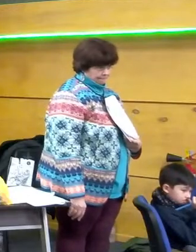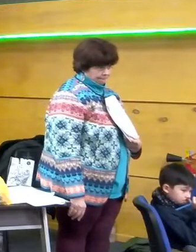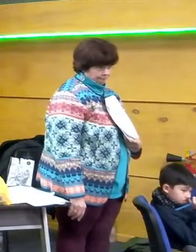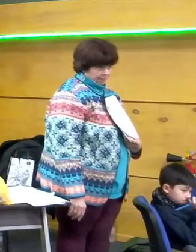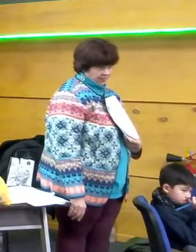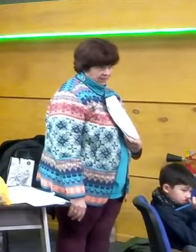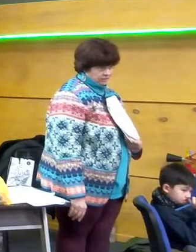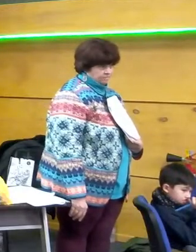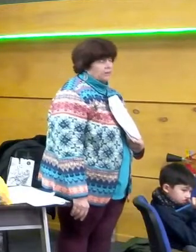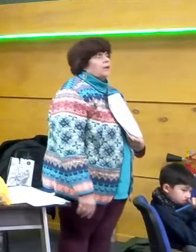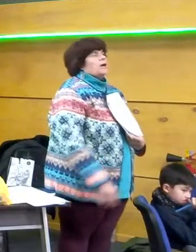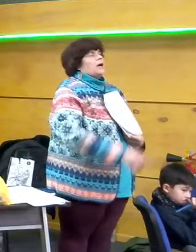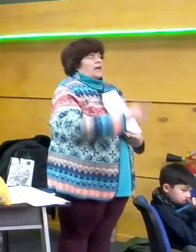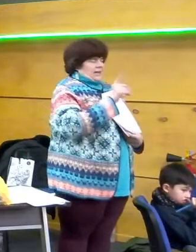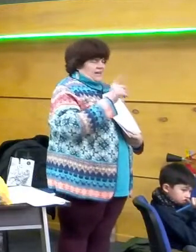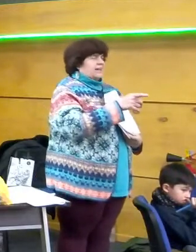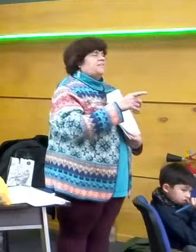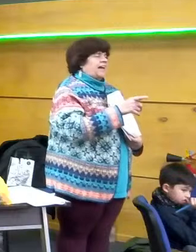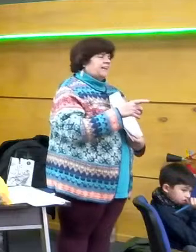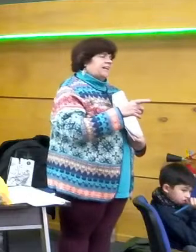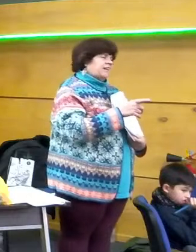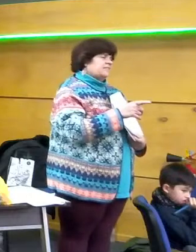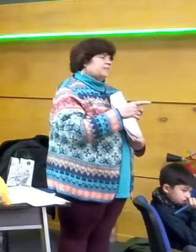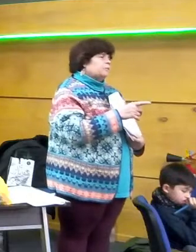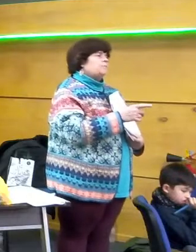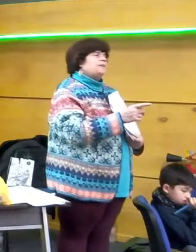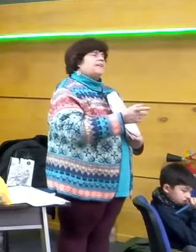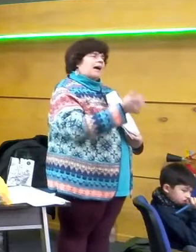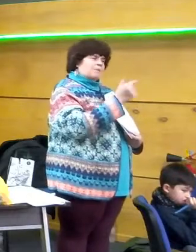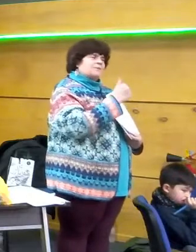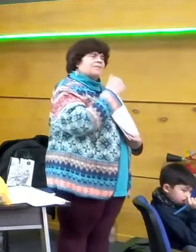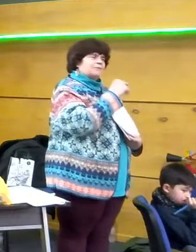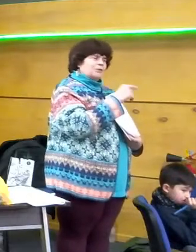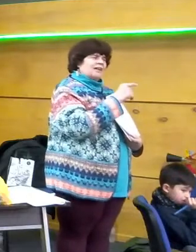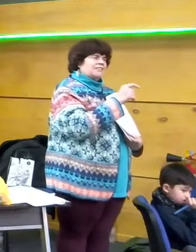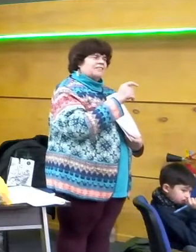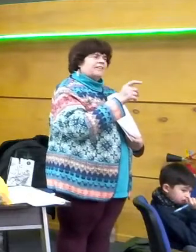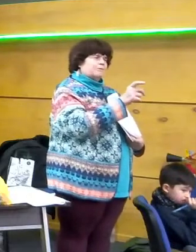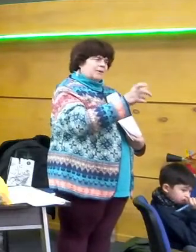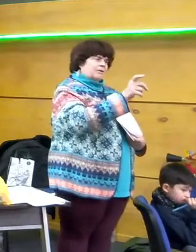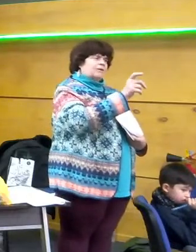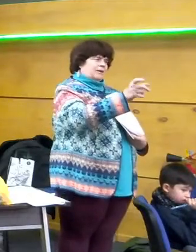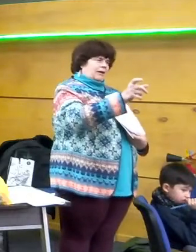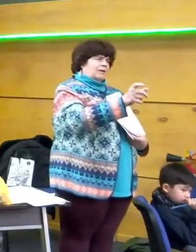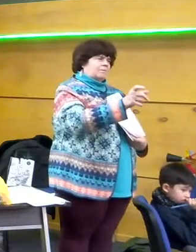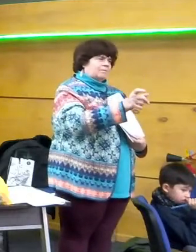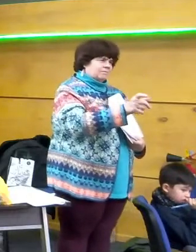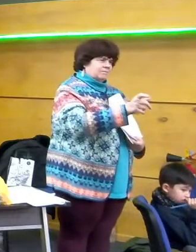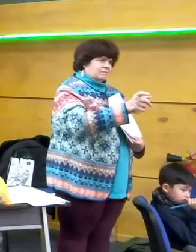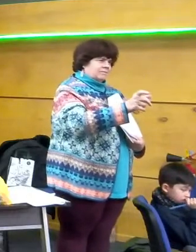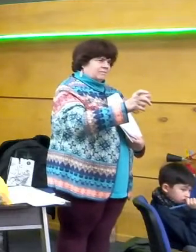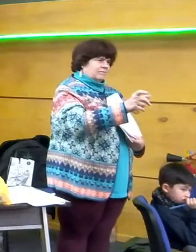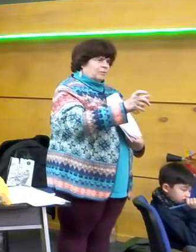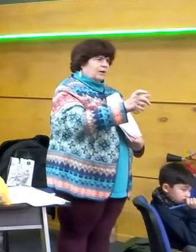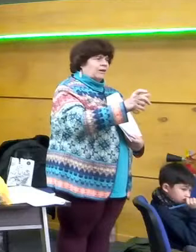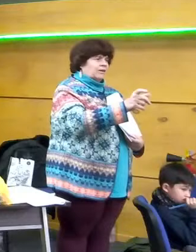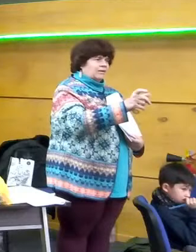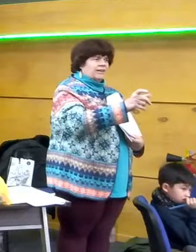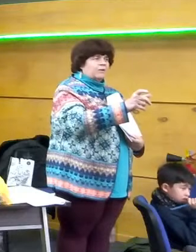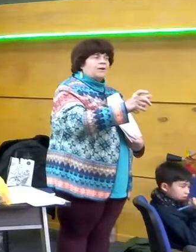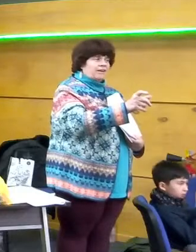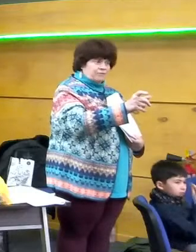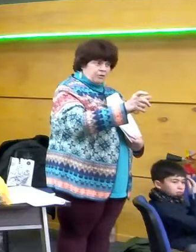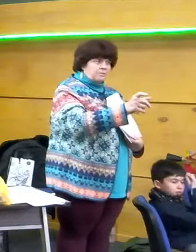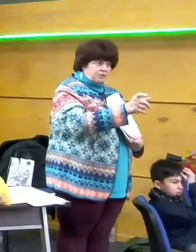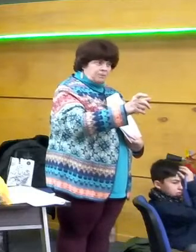it's too much. In that case, it would be the opposite of what I just said about where